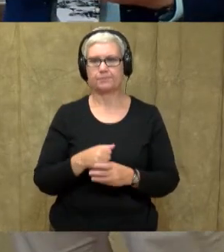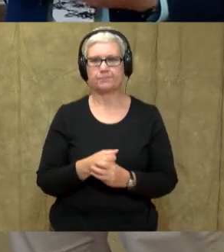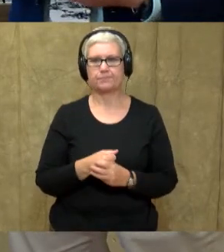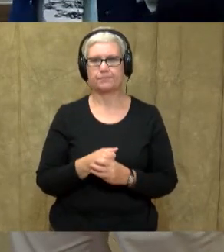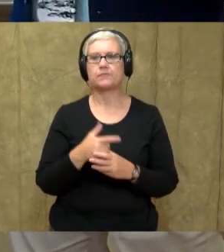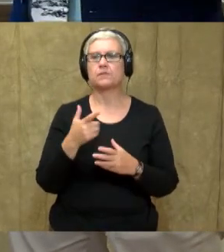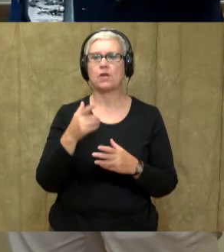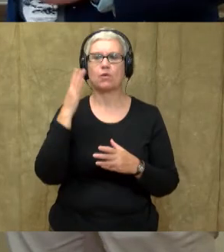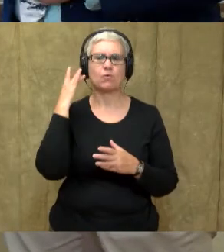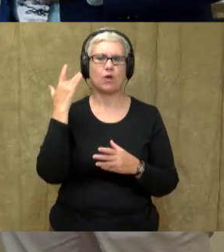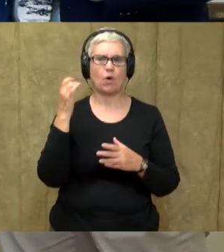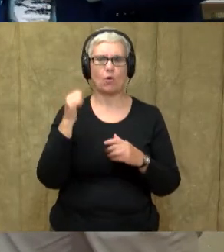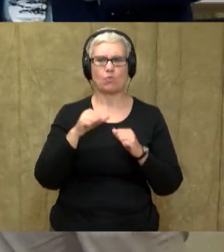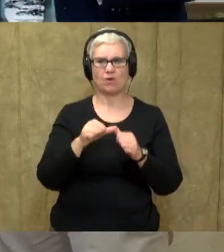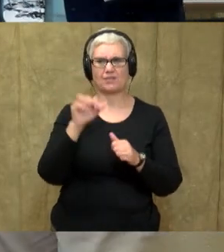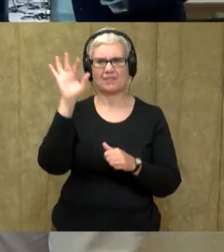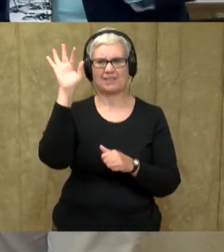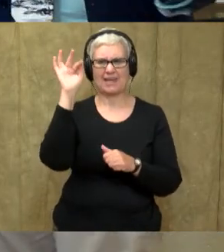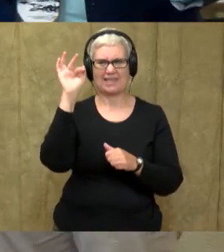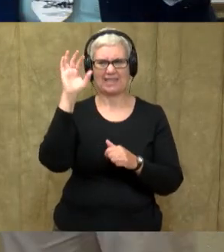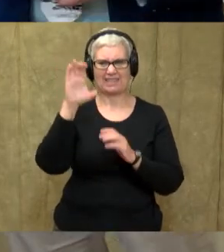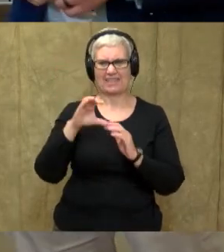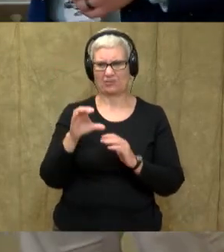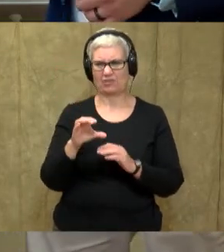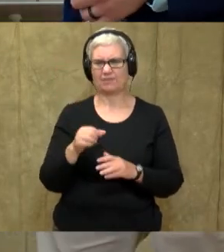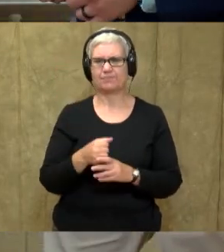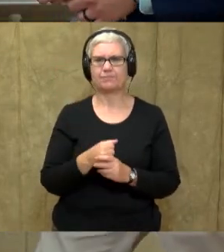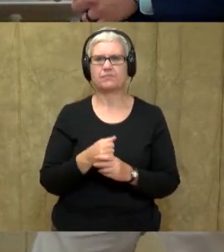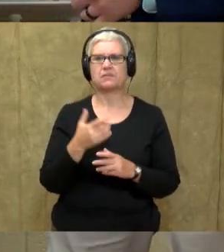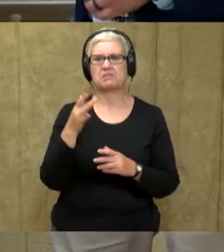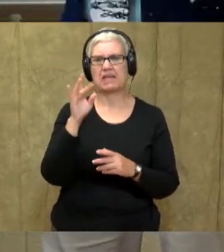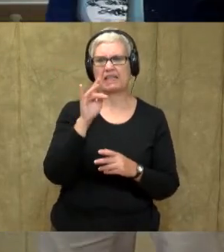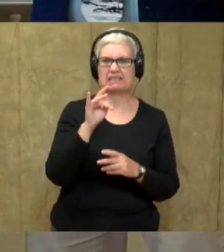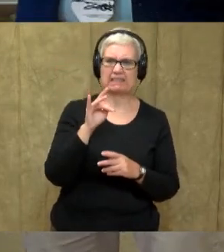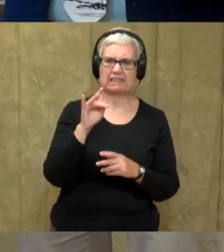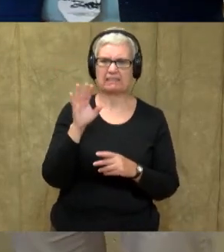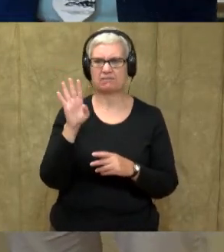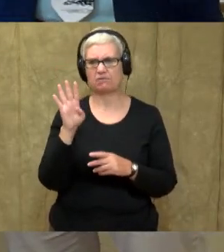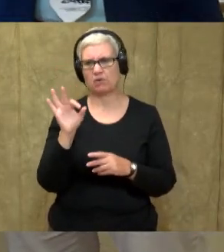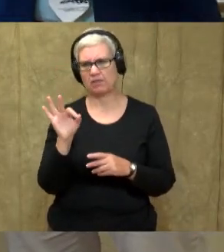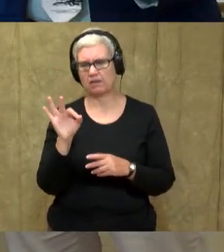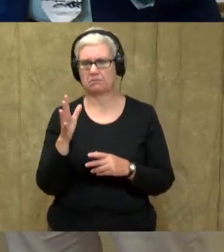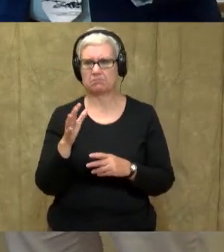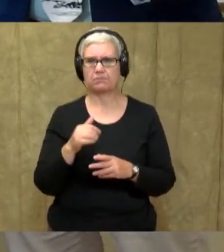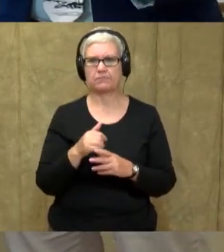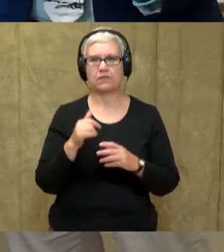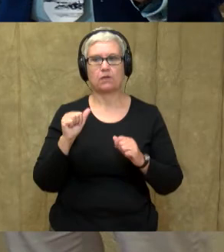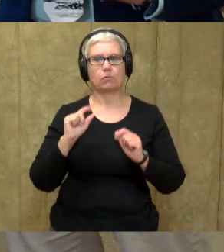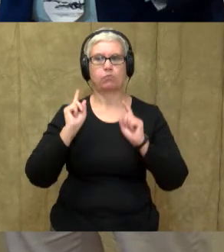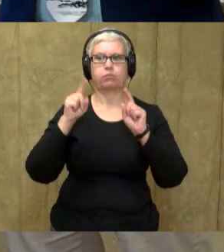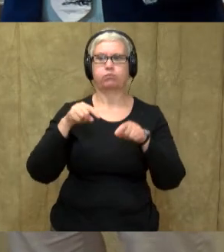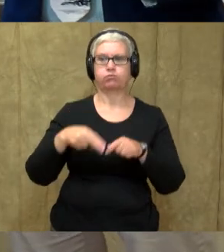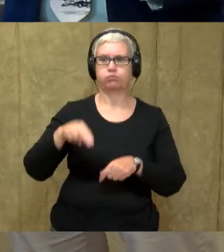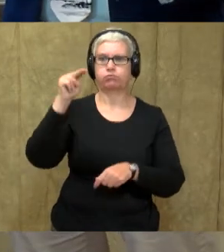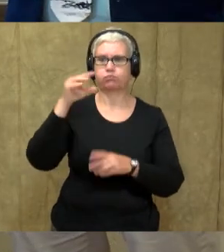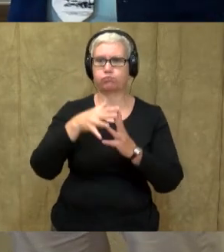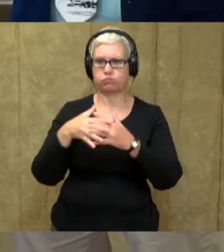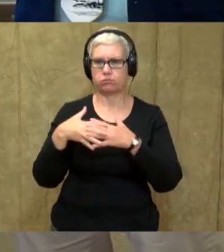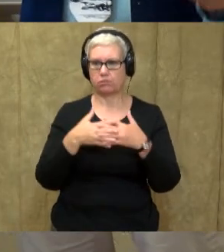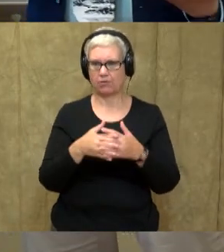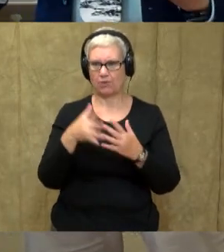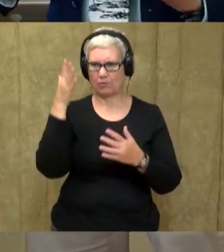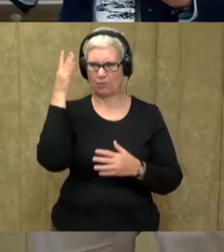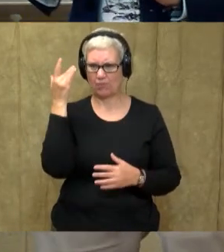19th century. So around the 1840s, 1849, a lot of people are rushing to North America because of